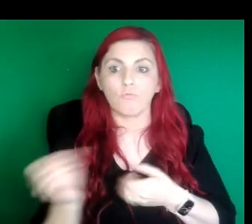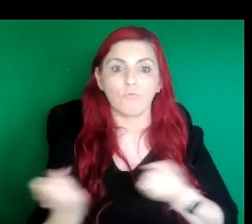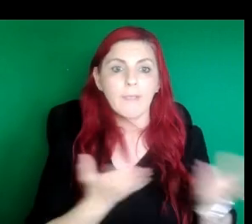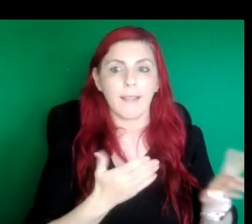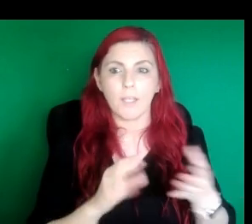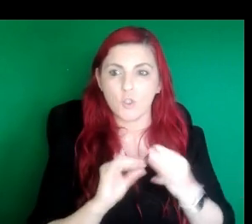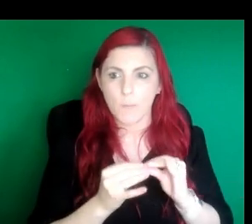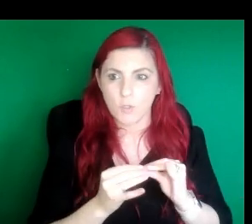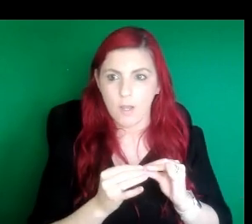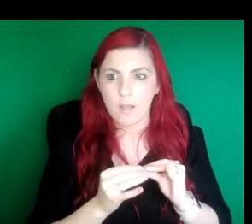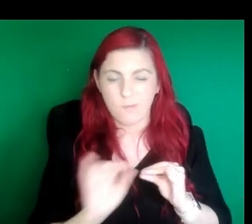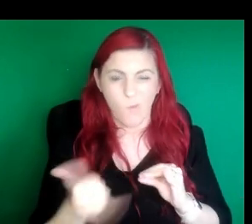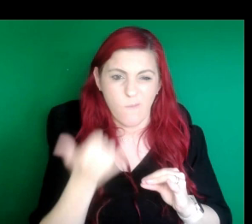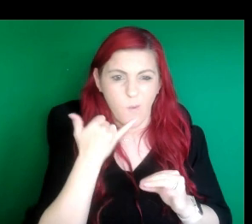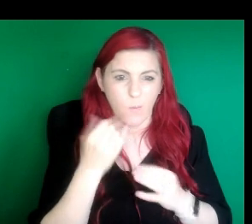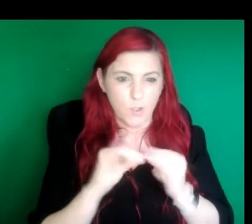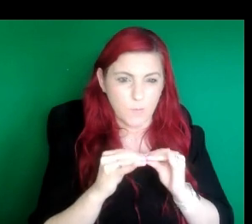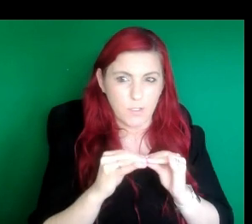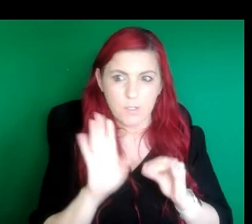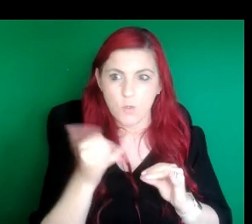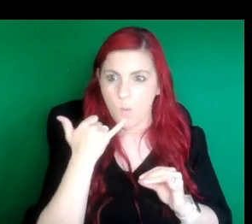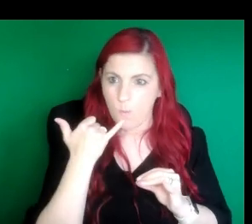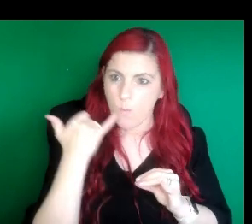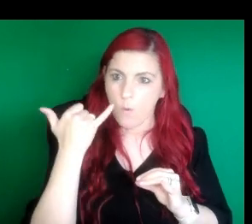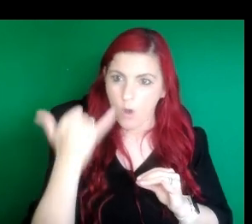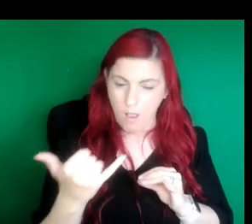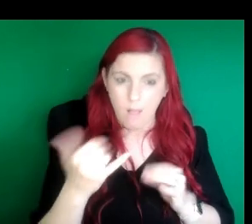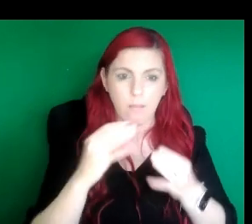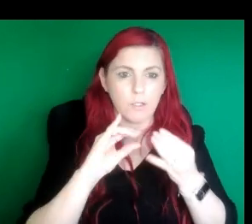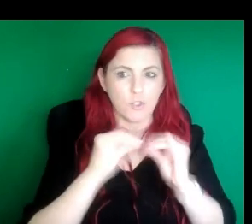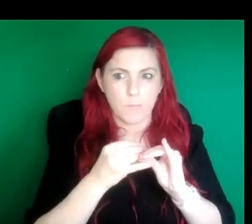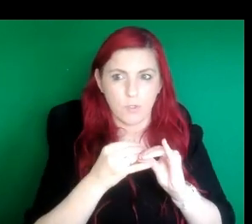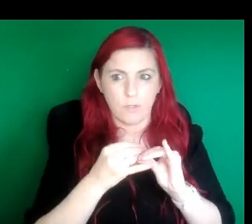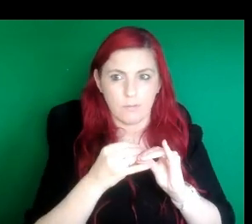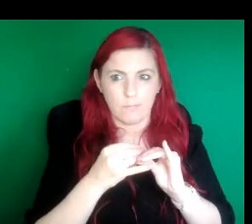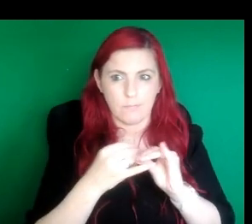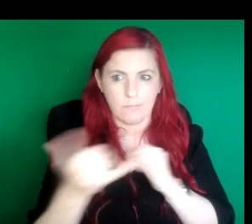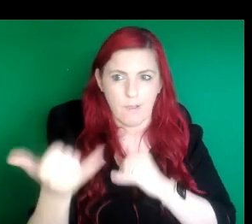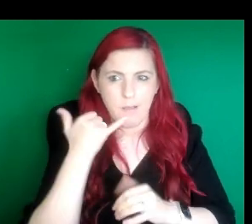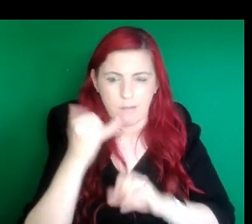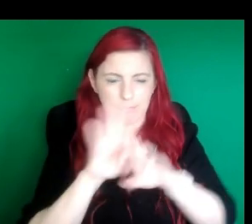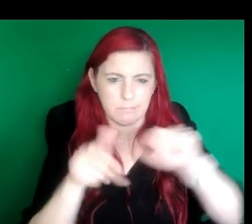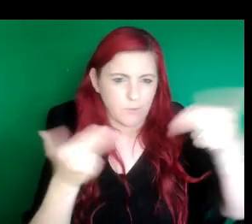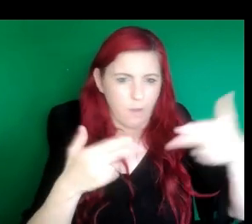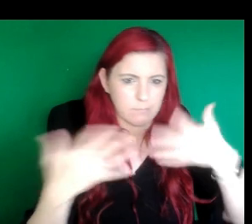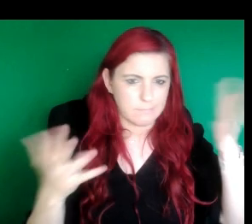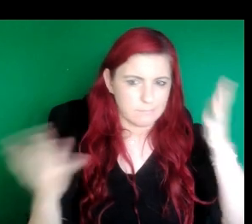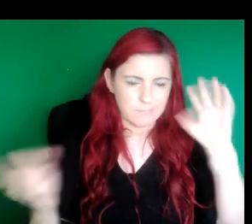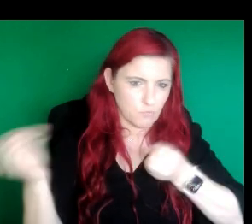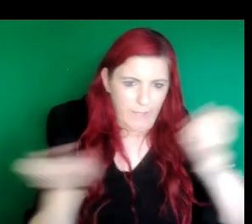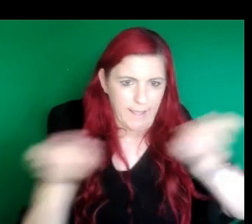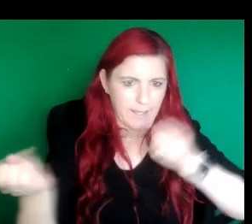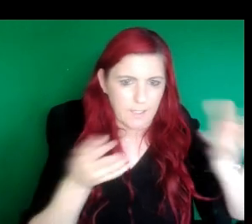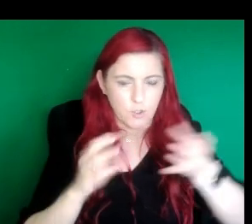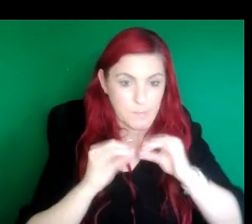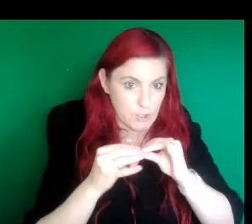relay interpreting and said, we're going to do phone interpreting. So you call us, the interpreter will call us too, and then you call the interpreter, and then we relay